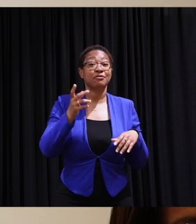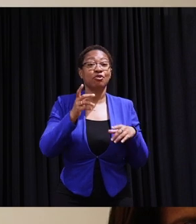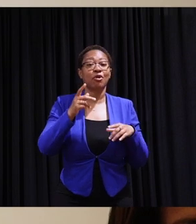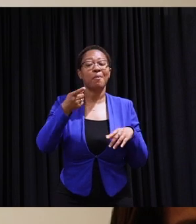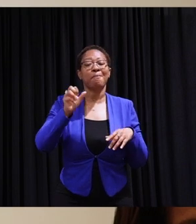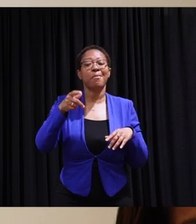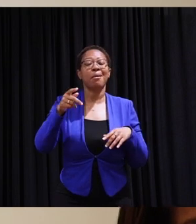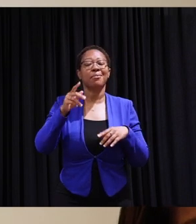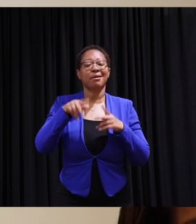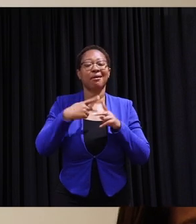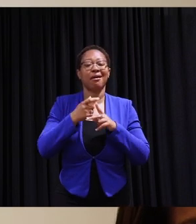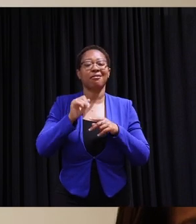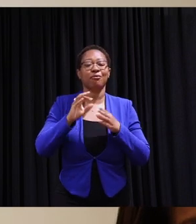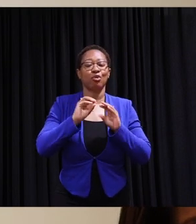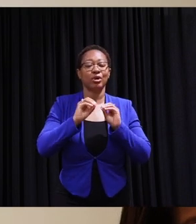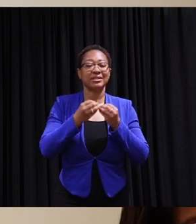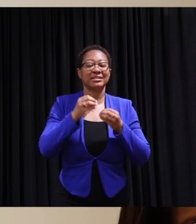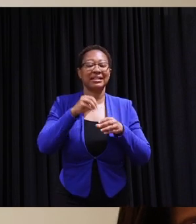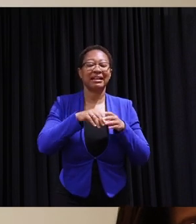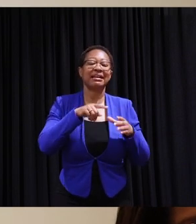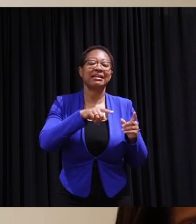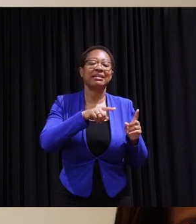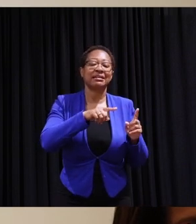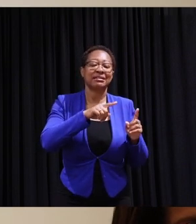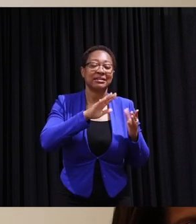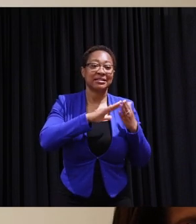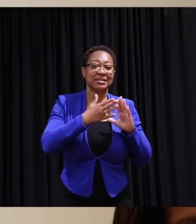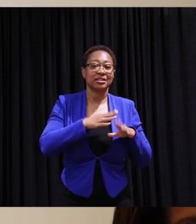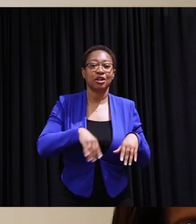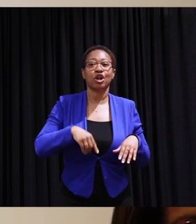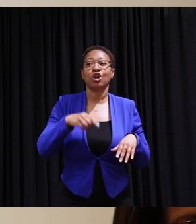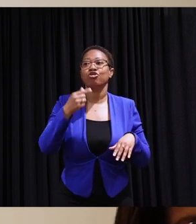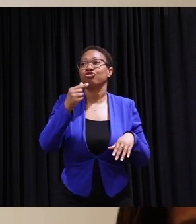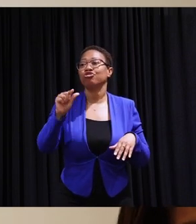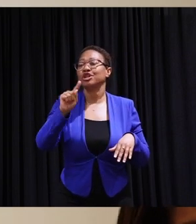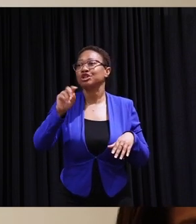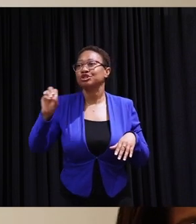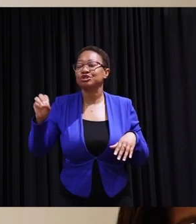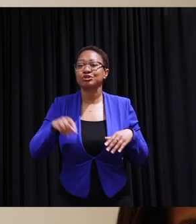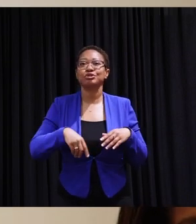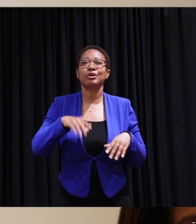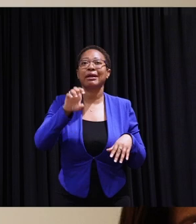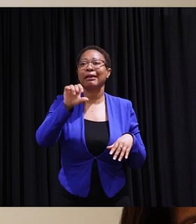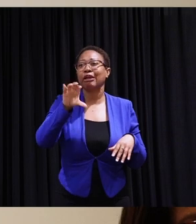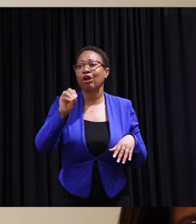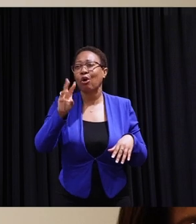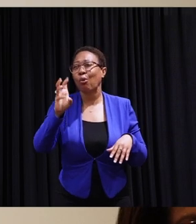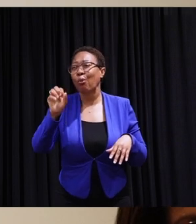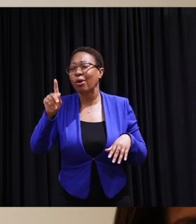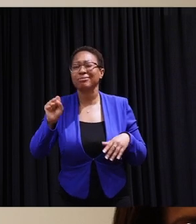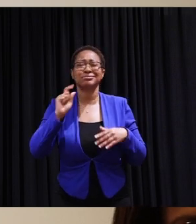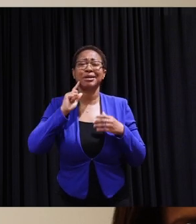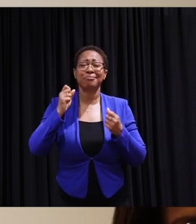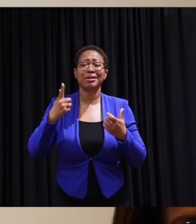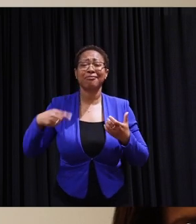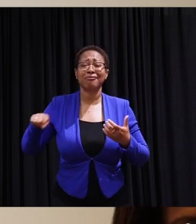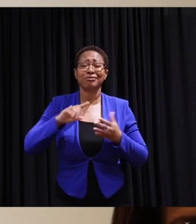organizations in the city, Solidarity, We Want Green Too, EcoWorks. A lot of us have